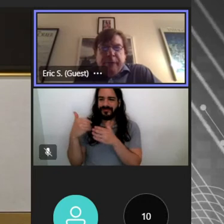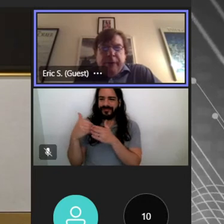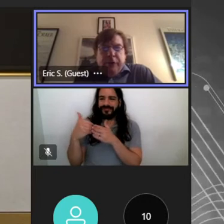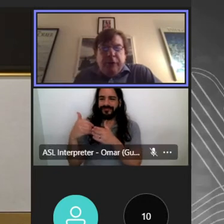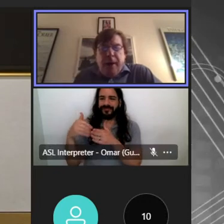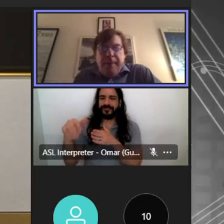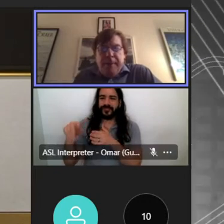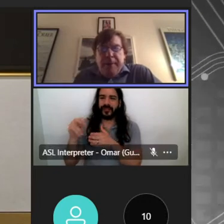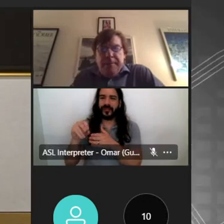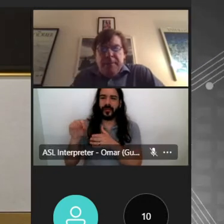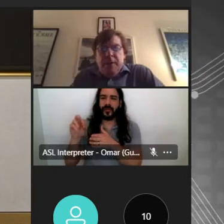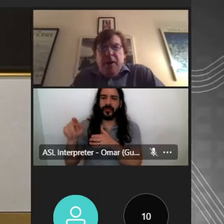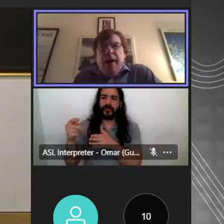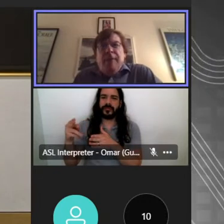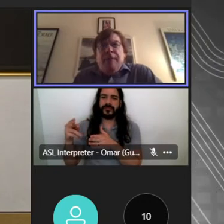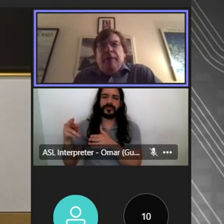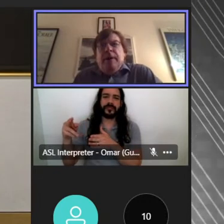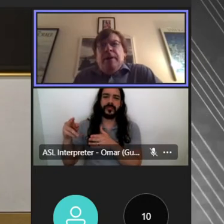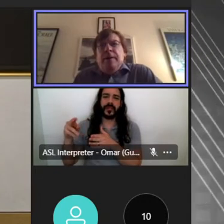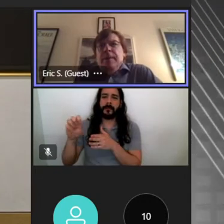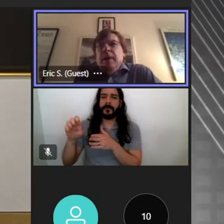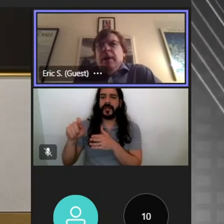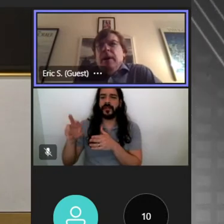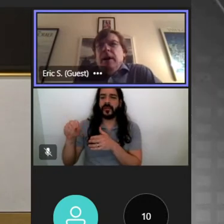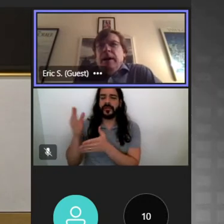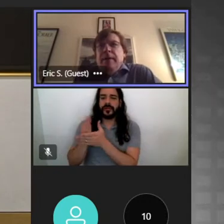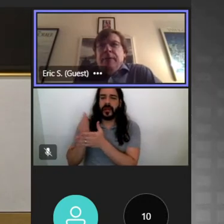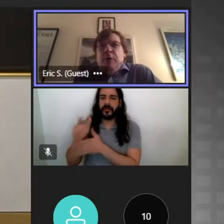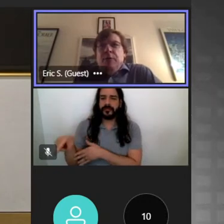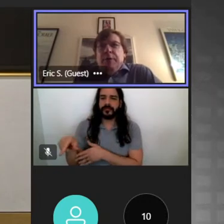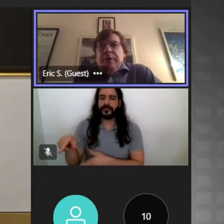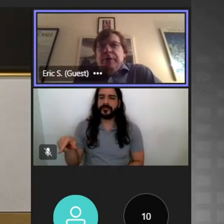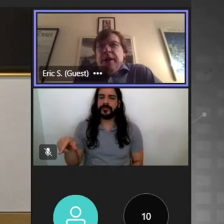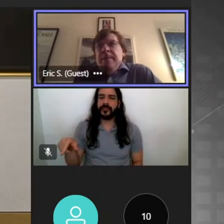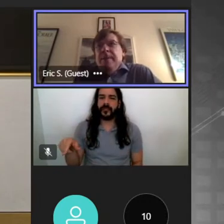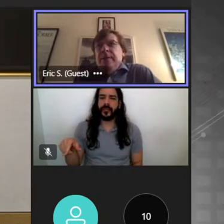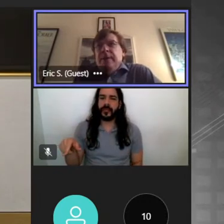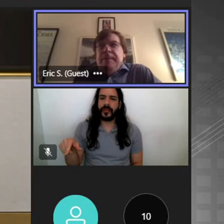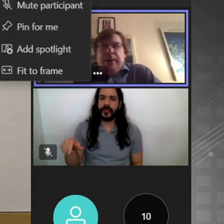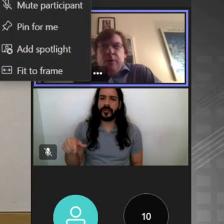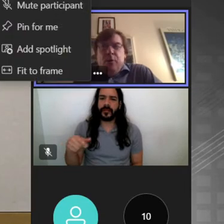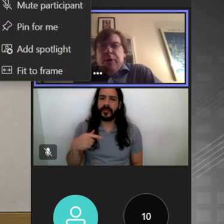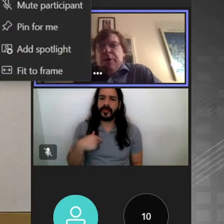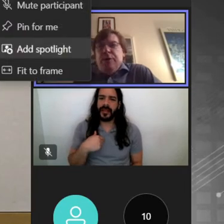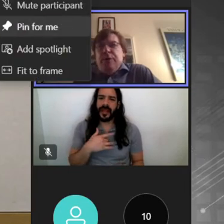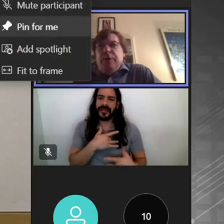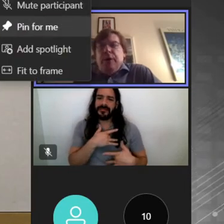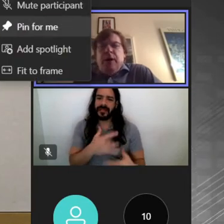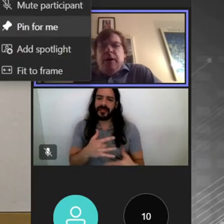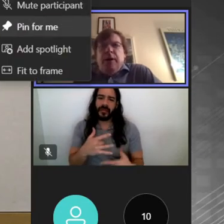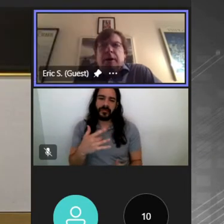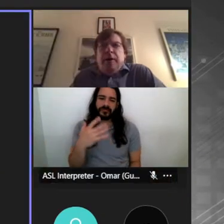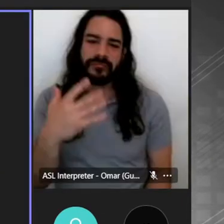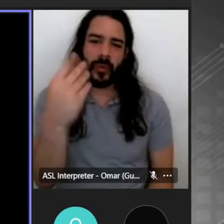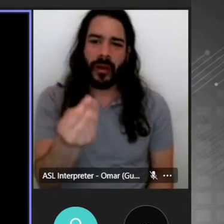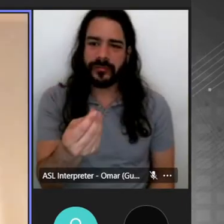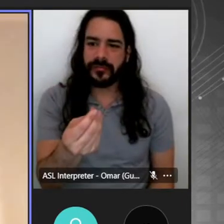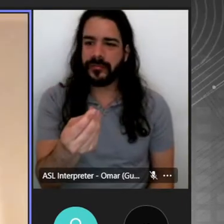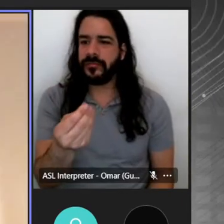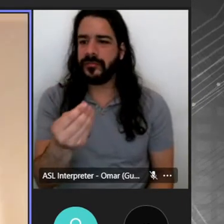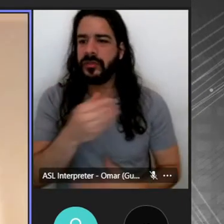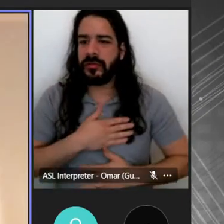right by the North Bethesda Metro stop uh Northwest there's the White Flint stop I offer I can I often go for